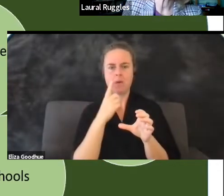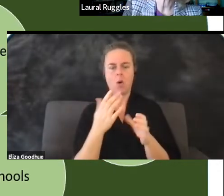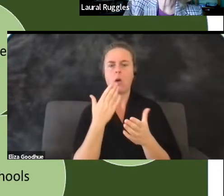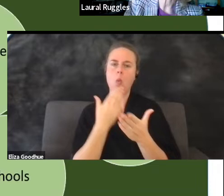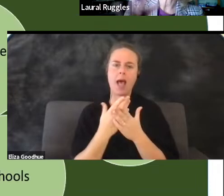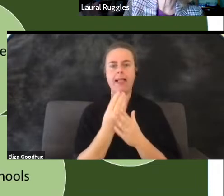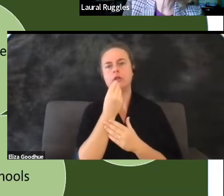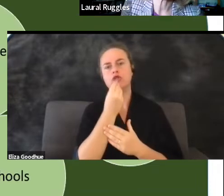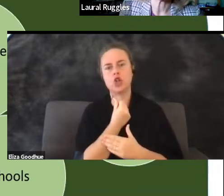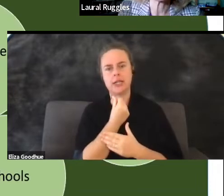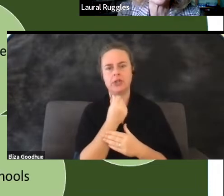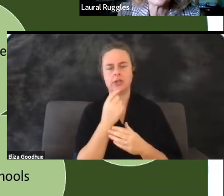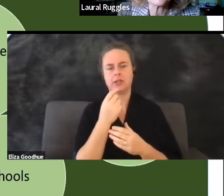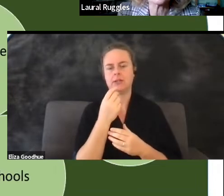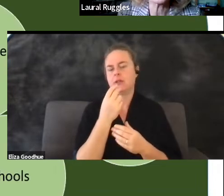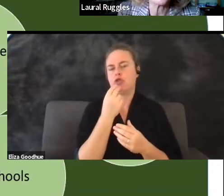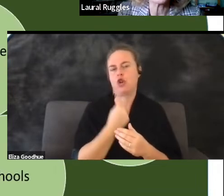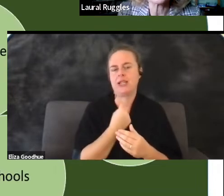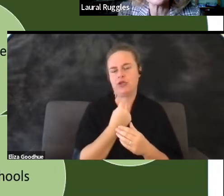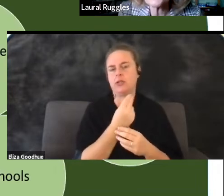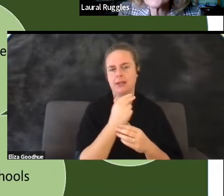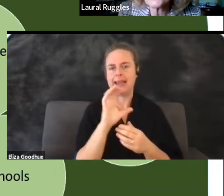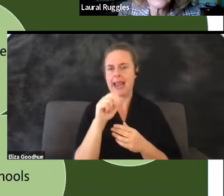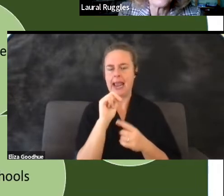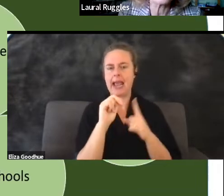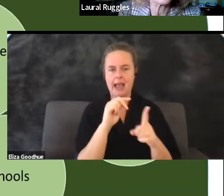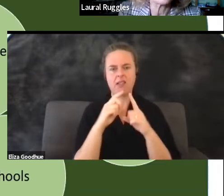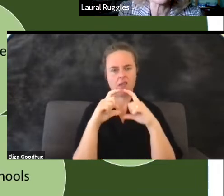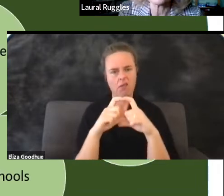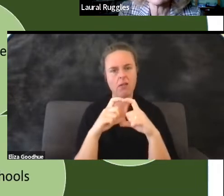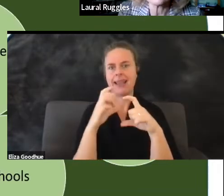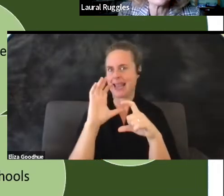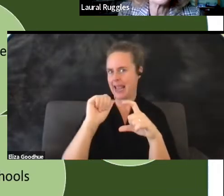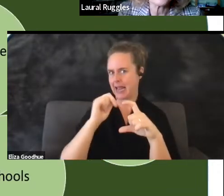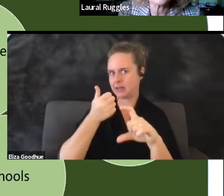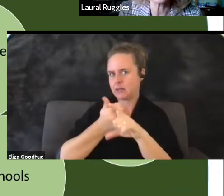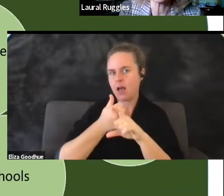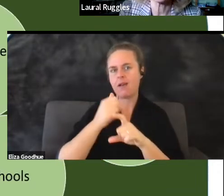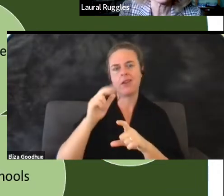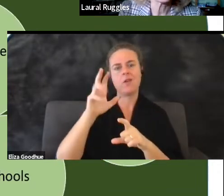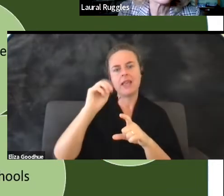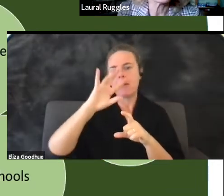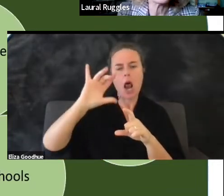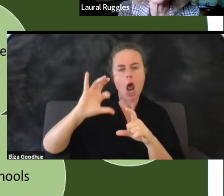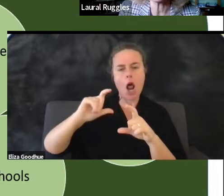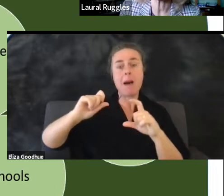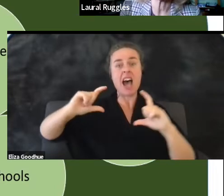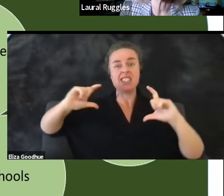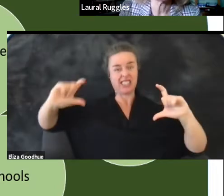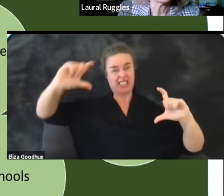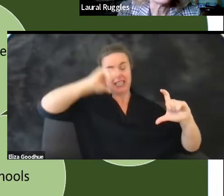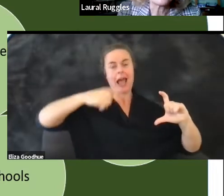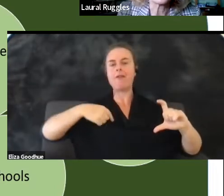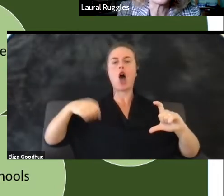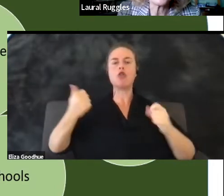have to be thinking about all the other players out here. And there are other groups. We have the NEK Hunger Council, we have Food